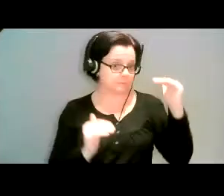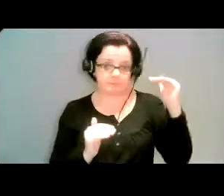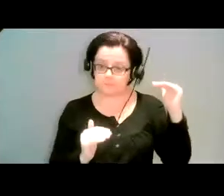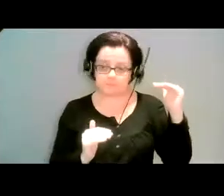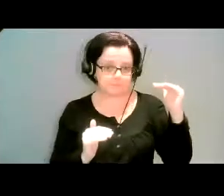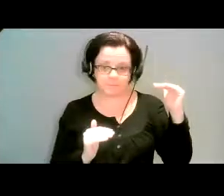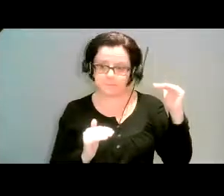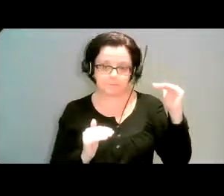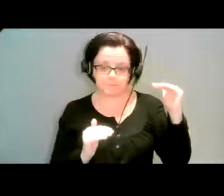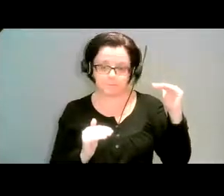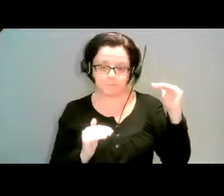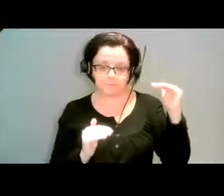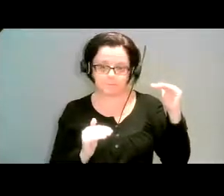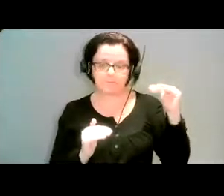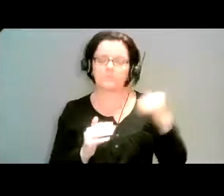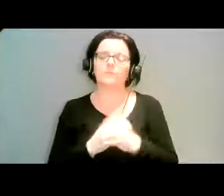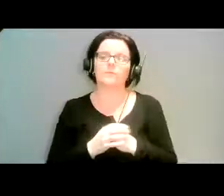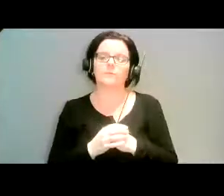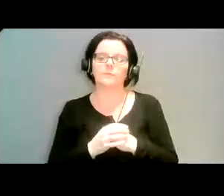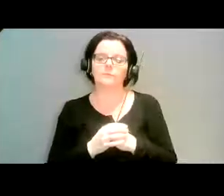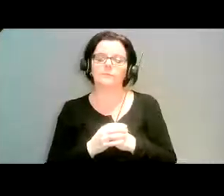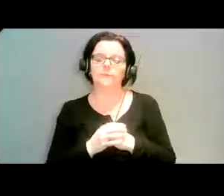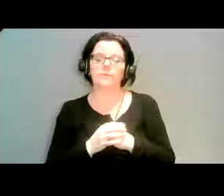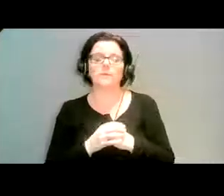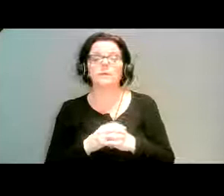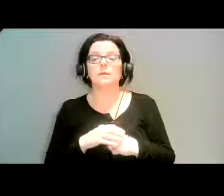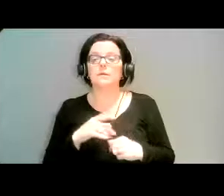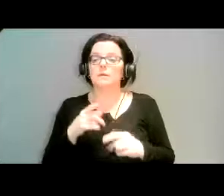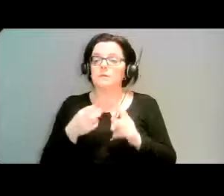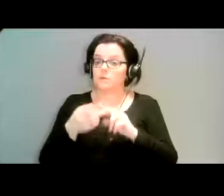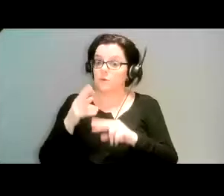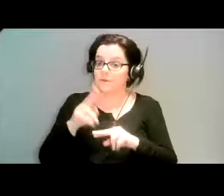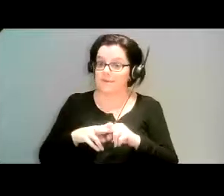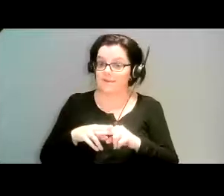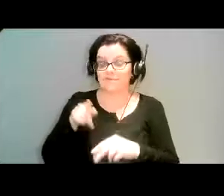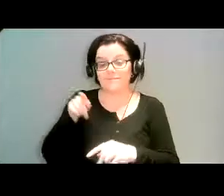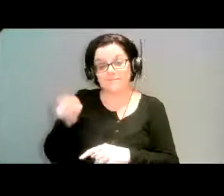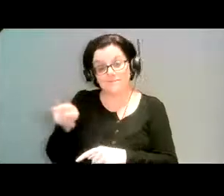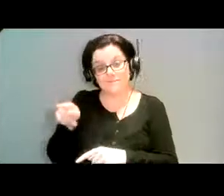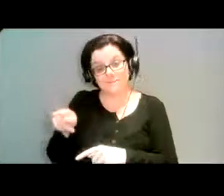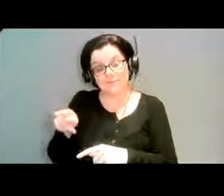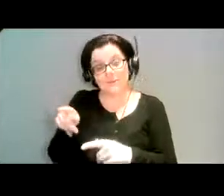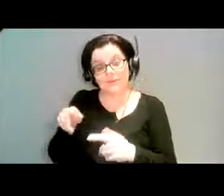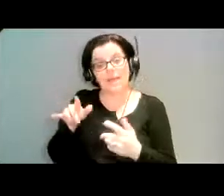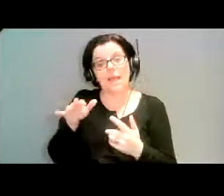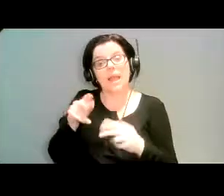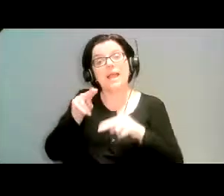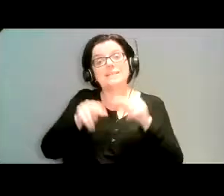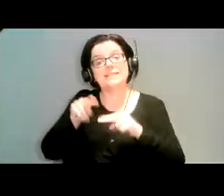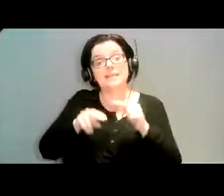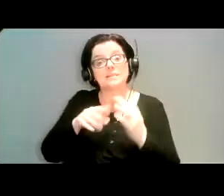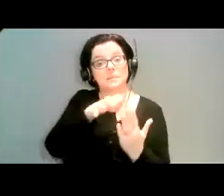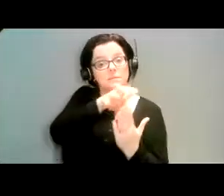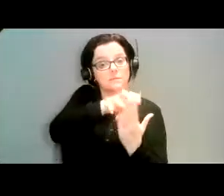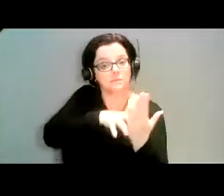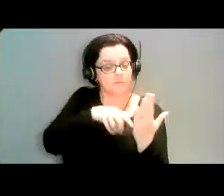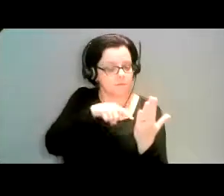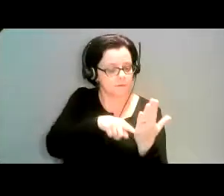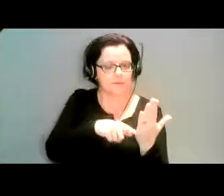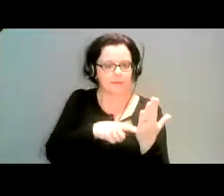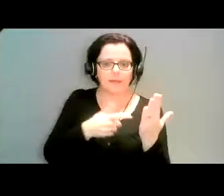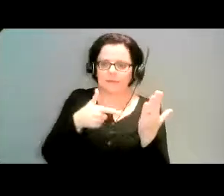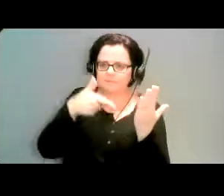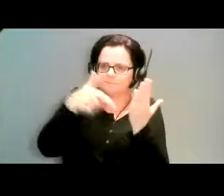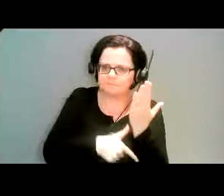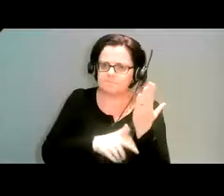that's, if you get a very detailed explanation, description of needs in the assessment, then it will help